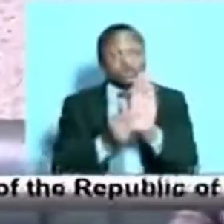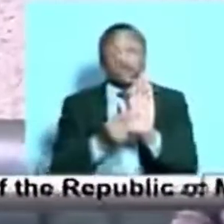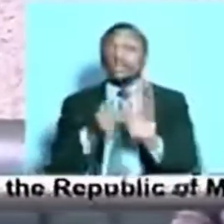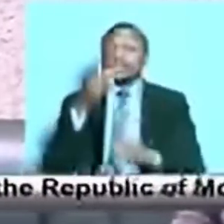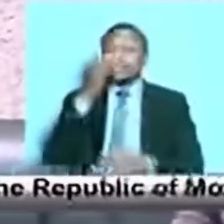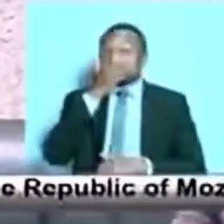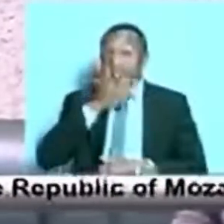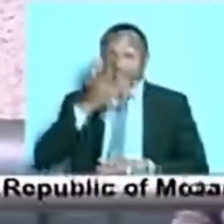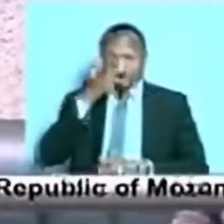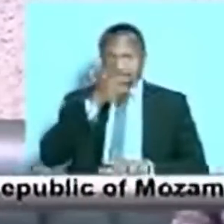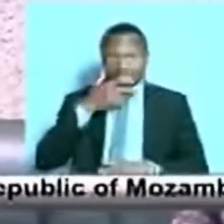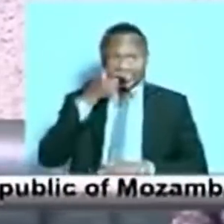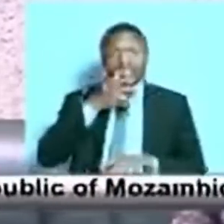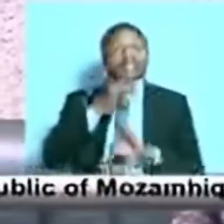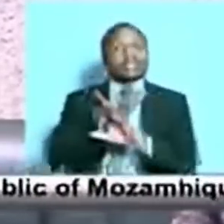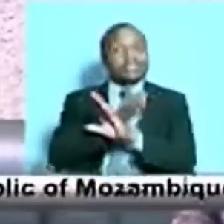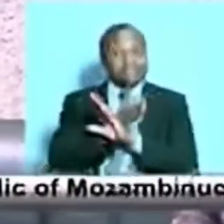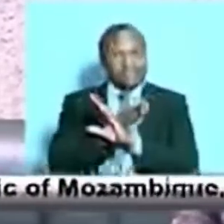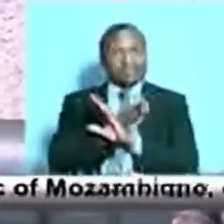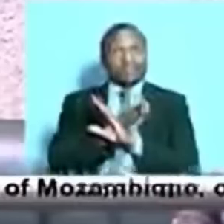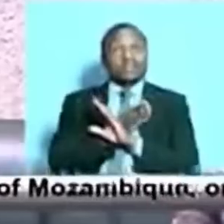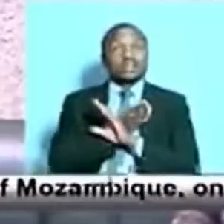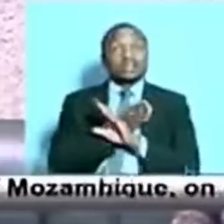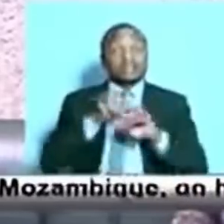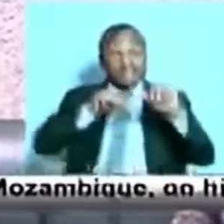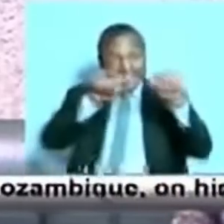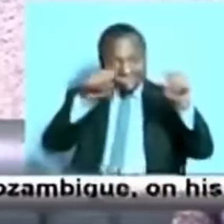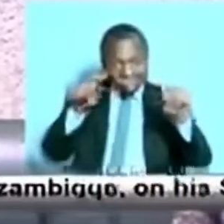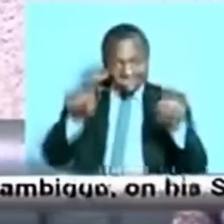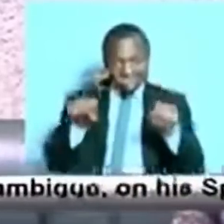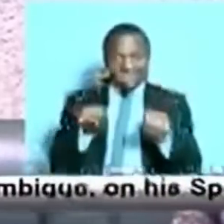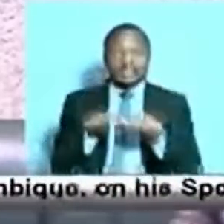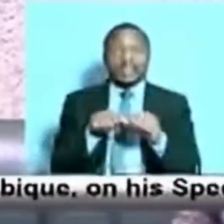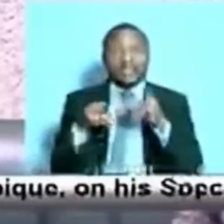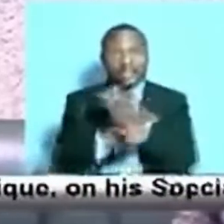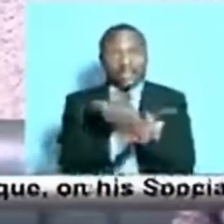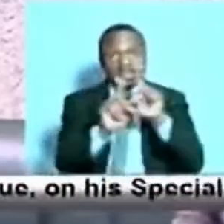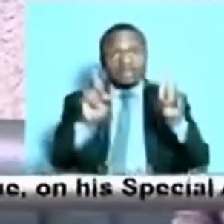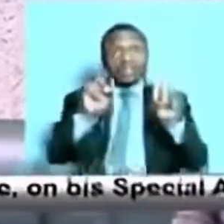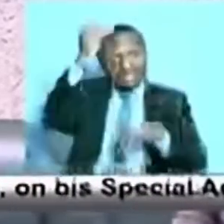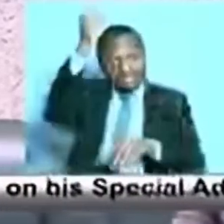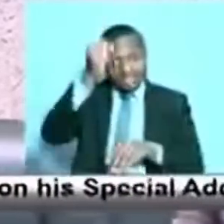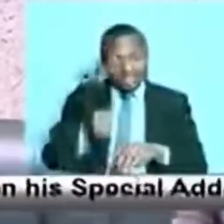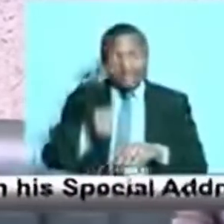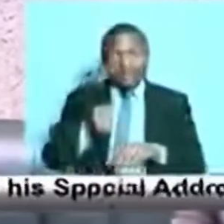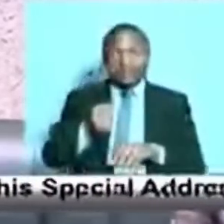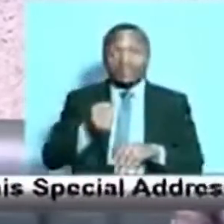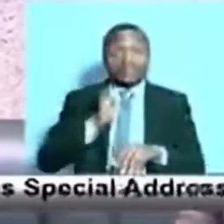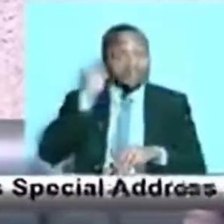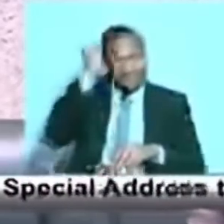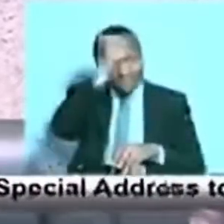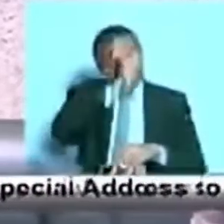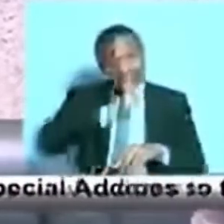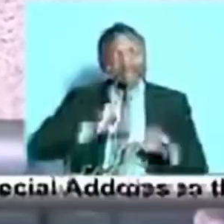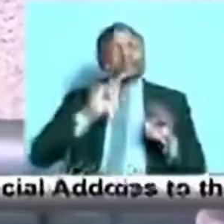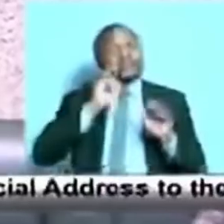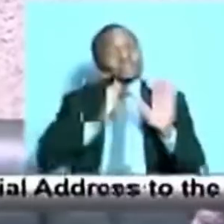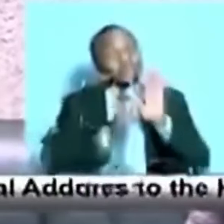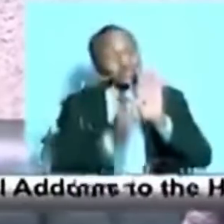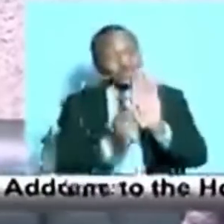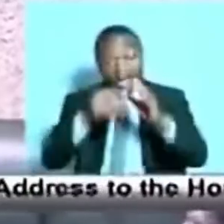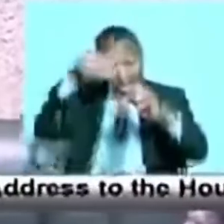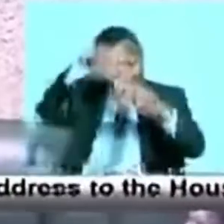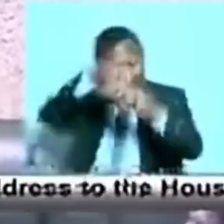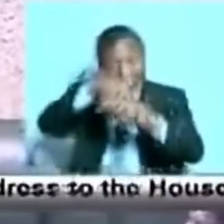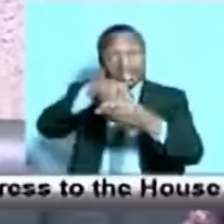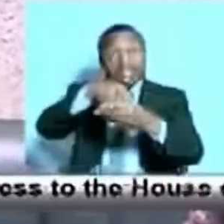that Zambia is a beacon of democracy within the Southern African region. that we must demonstrate internally, so